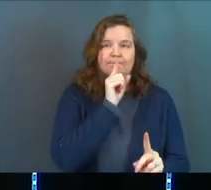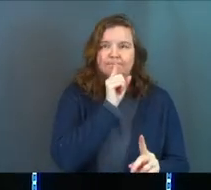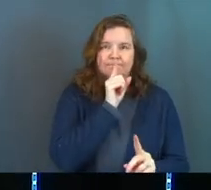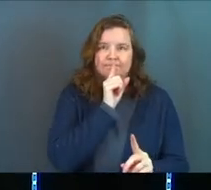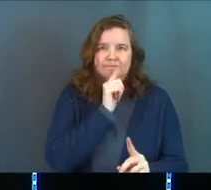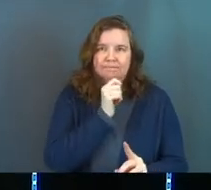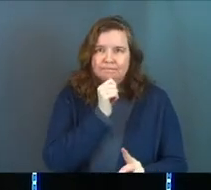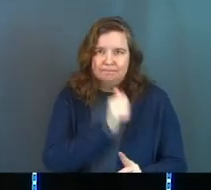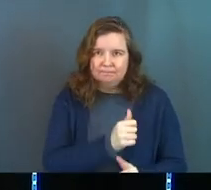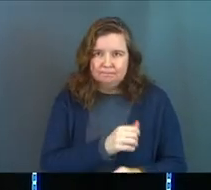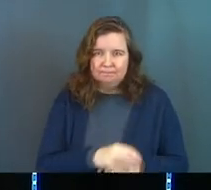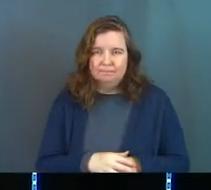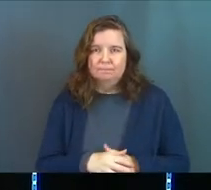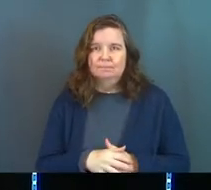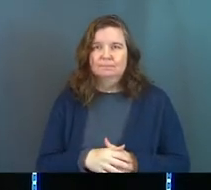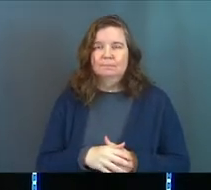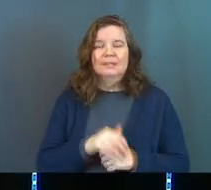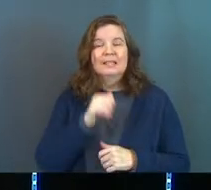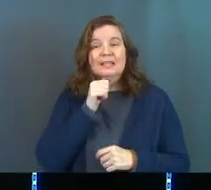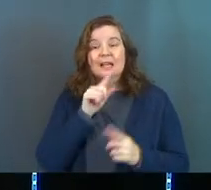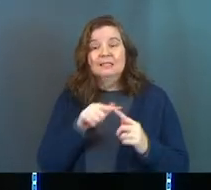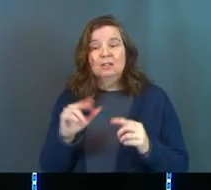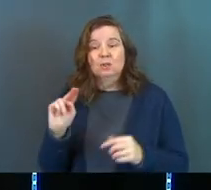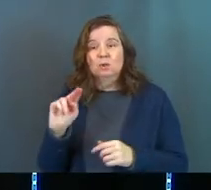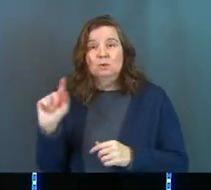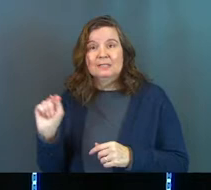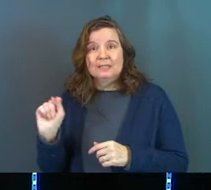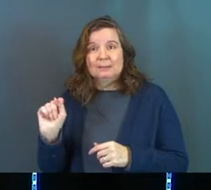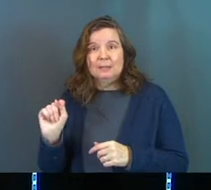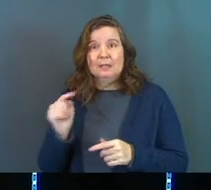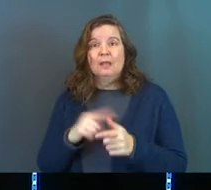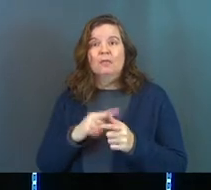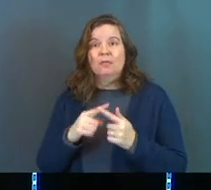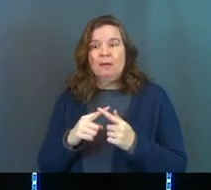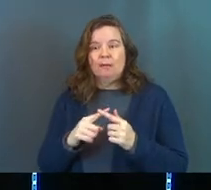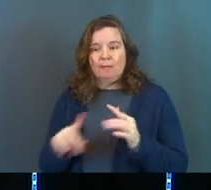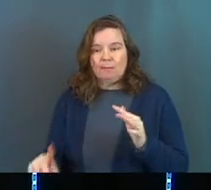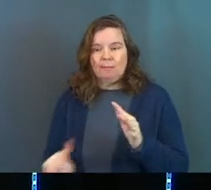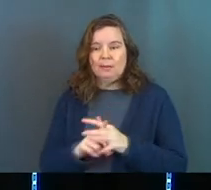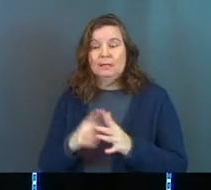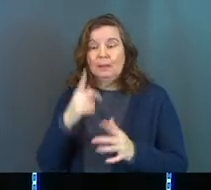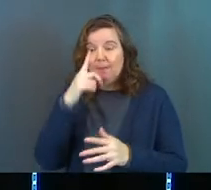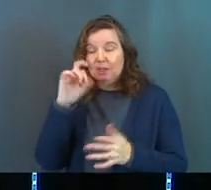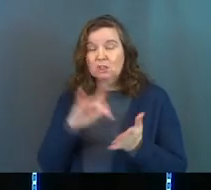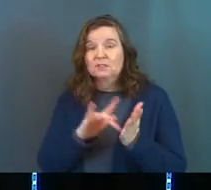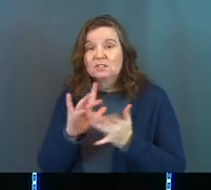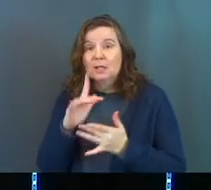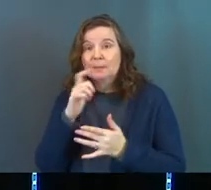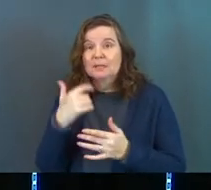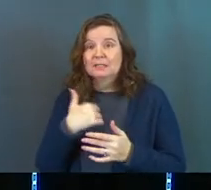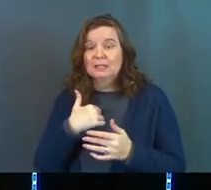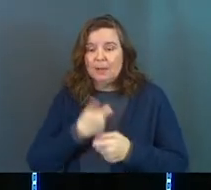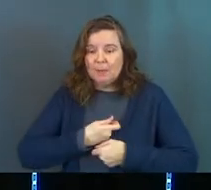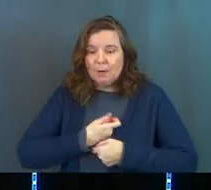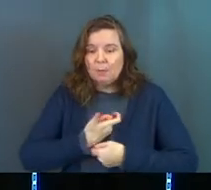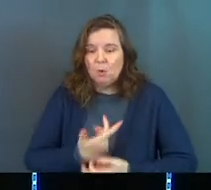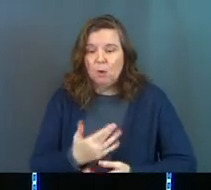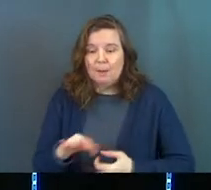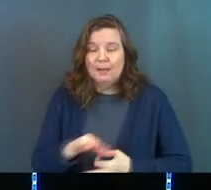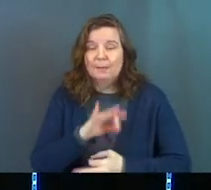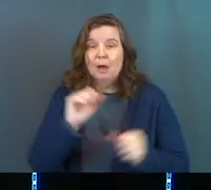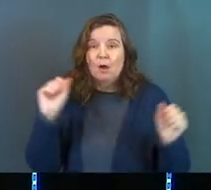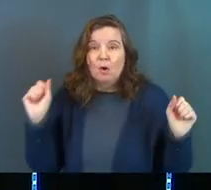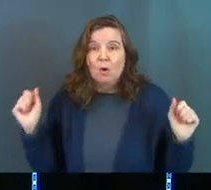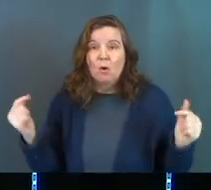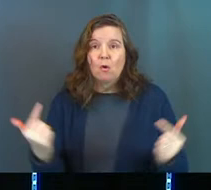little people. It's not until the New Testament that he comes and says, because of Jesus and because I'm going to pour out my spirit on